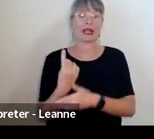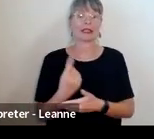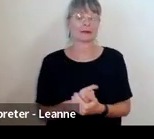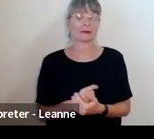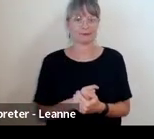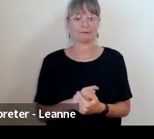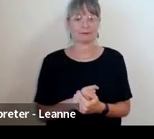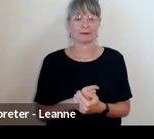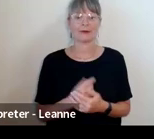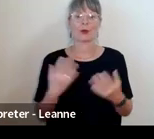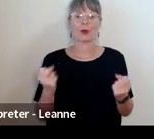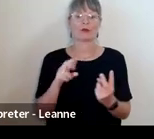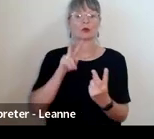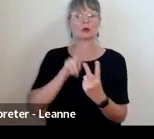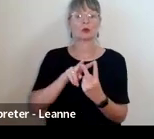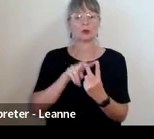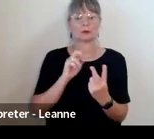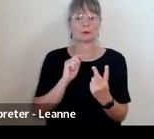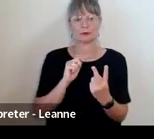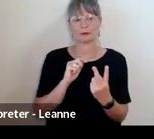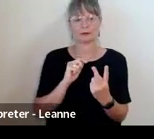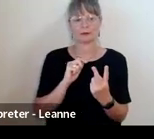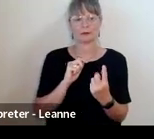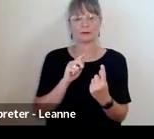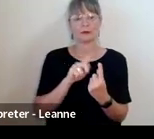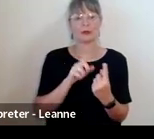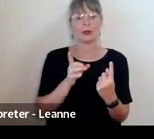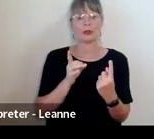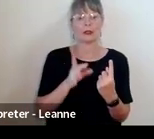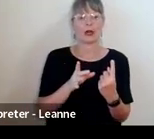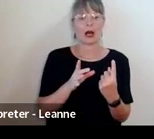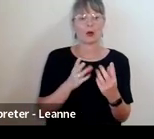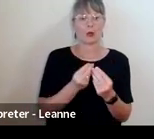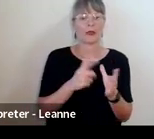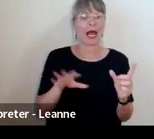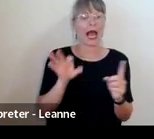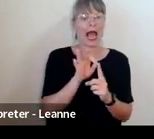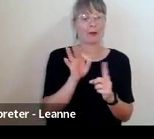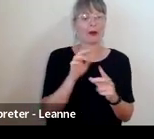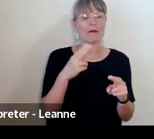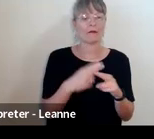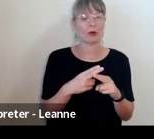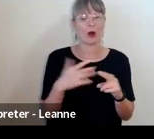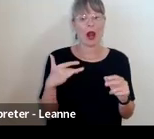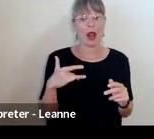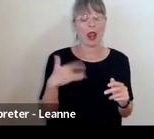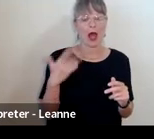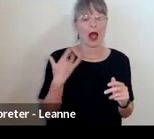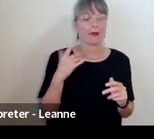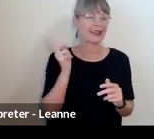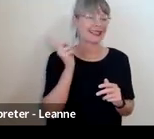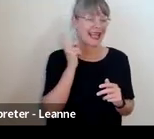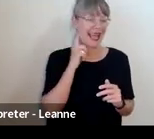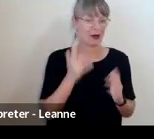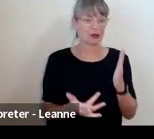Seymour has two touch points. First, our solution starts with an application developed for live sound technicians. Better